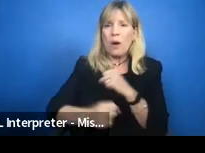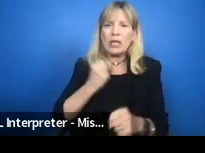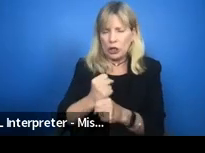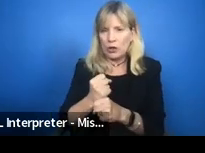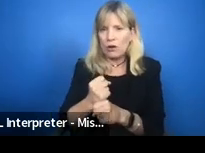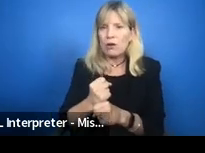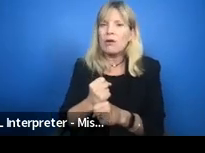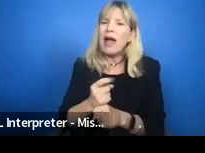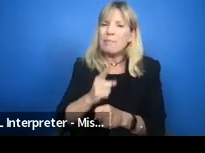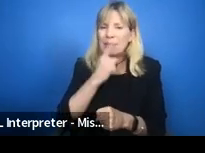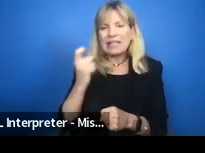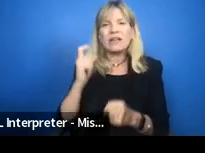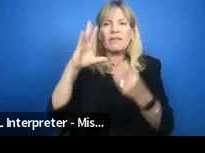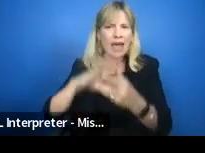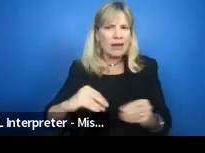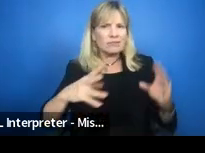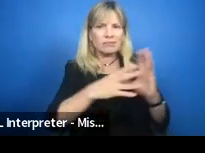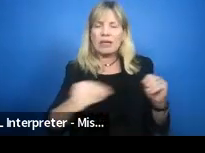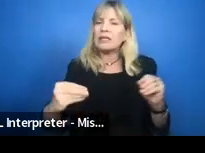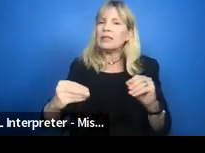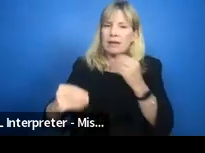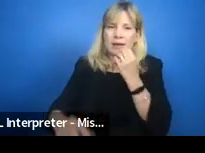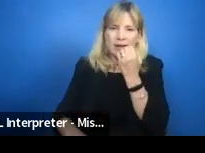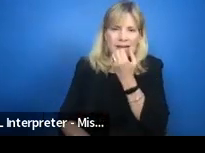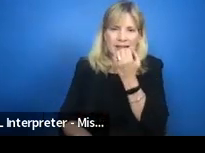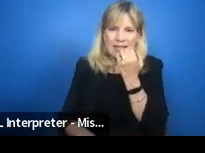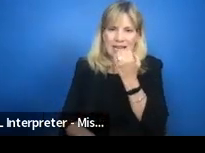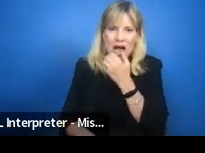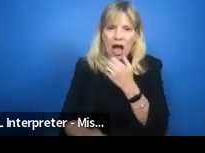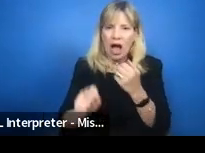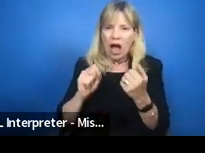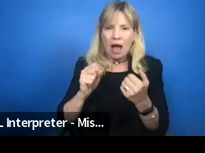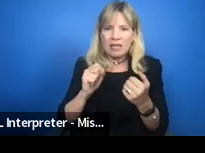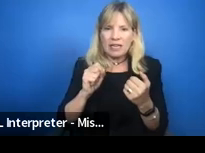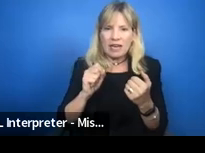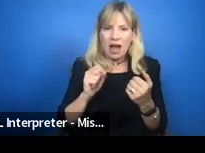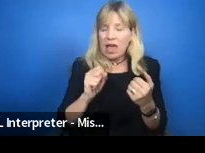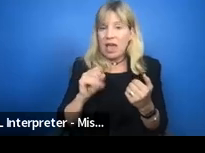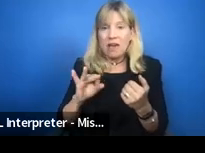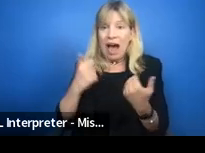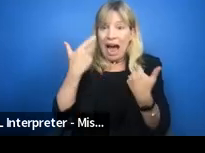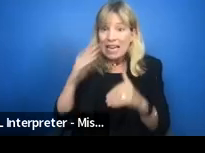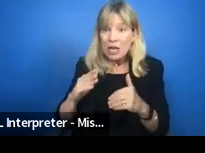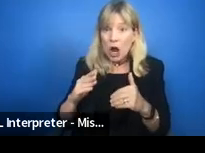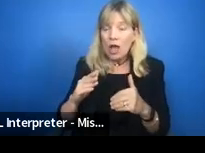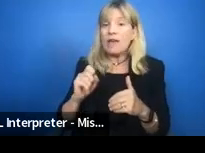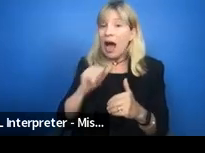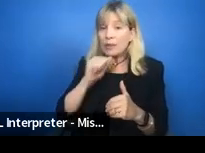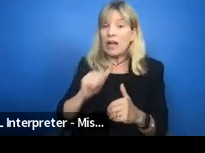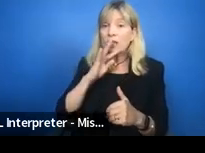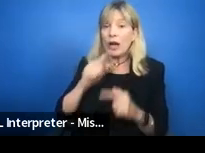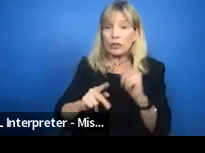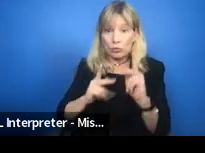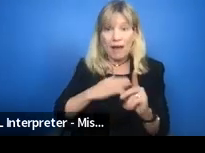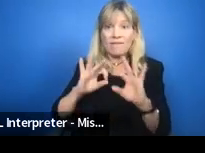just anecdotally, my loved ones who are on Medicaid would have had no idea that this was coming had I not been yapping about it on and